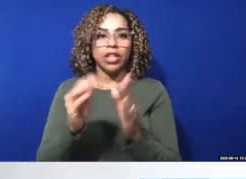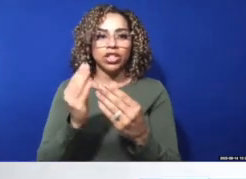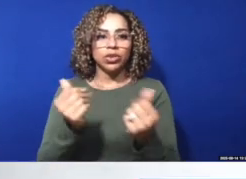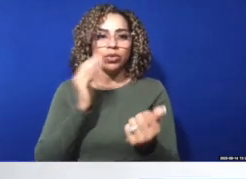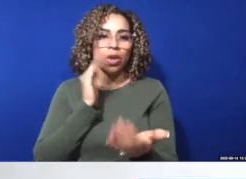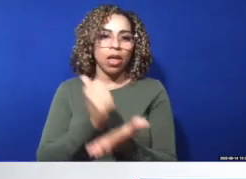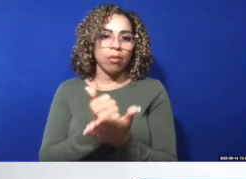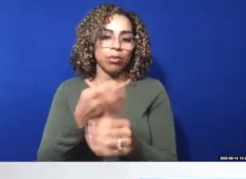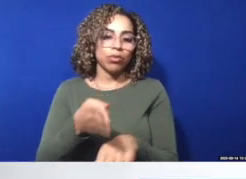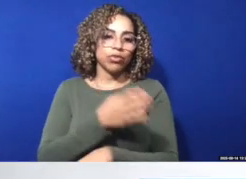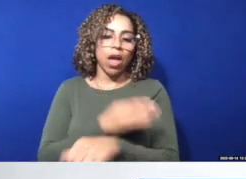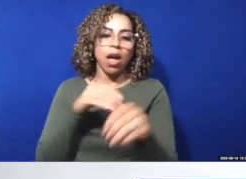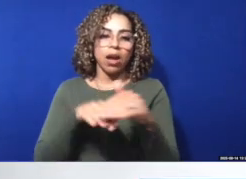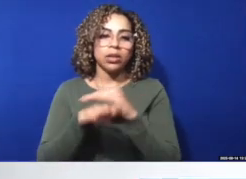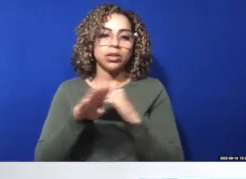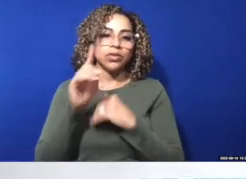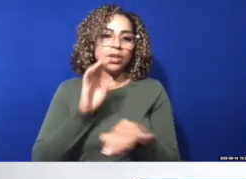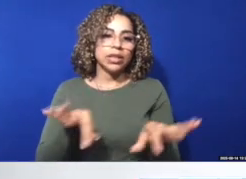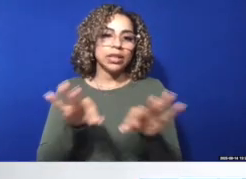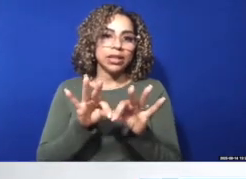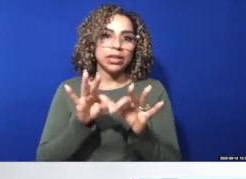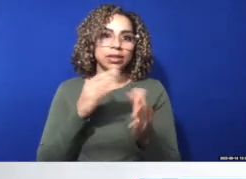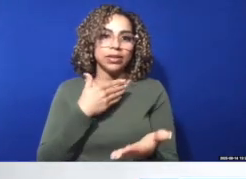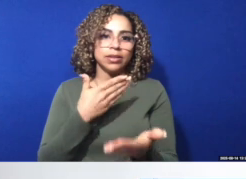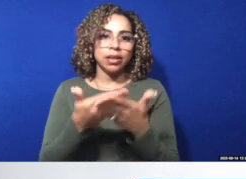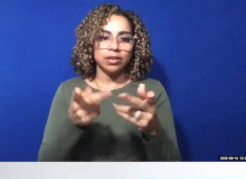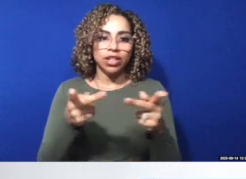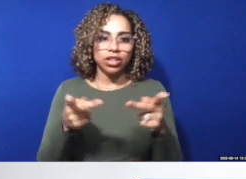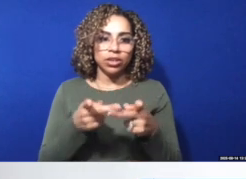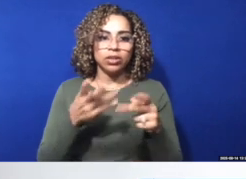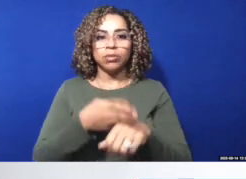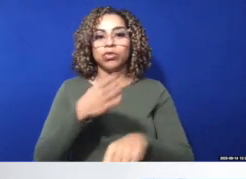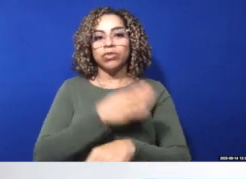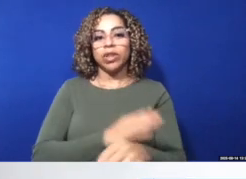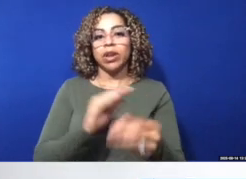key destinations and increase the number of mobility options available to communities.